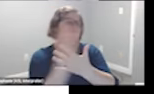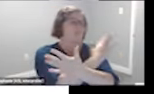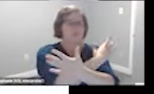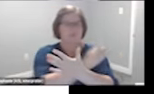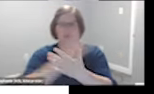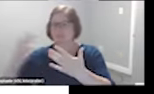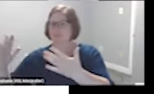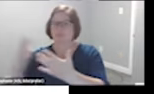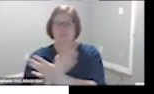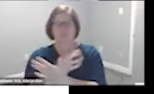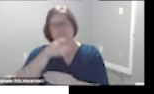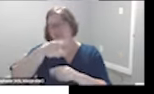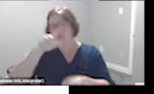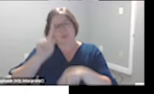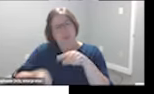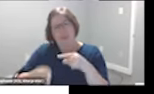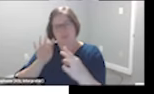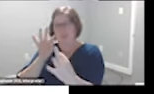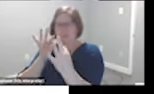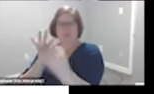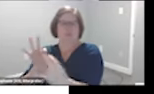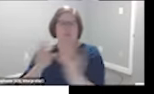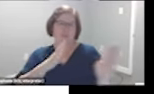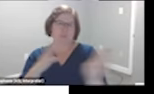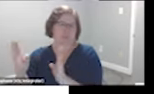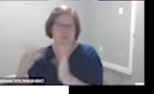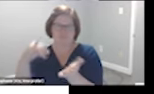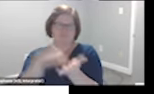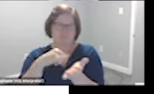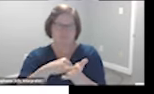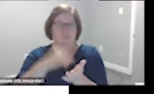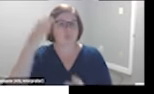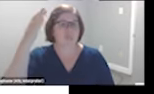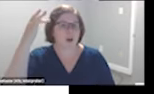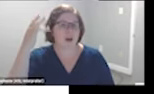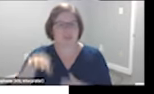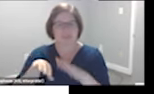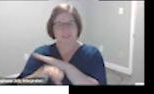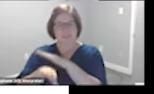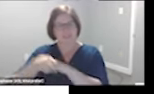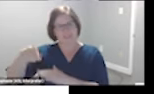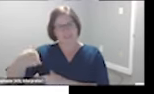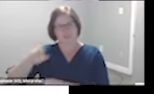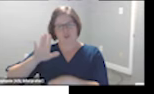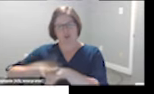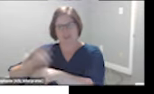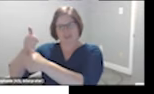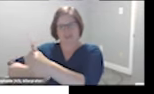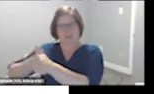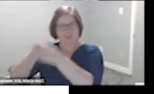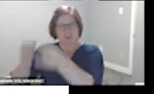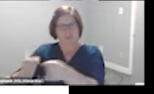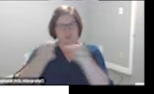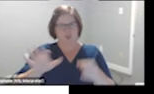perfectly plan for those needs that you do foresee, and that's because accessibility needs are very individualized. So if